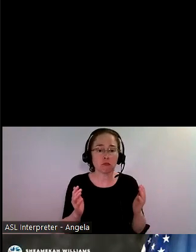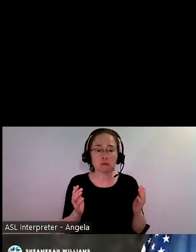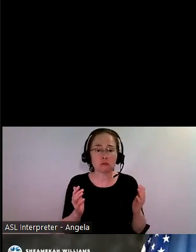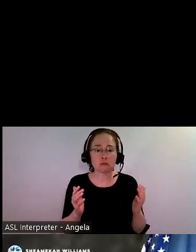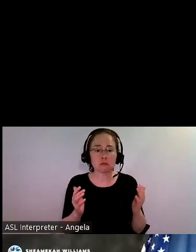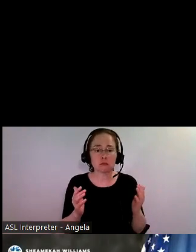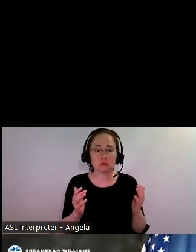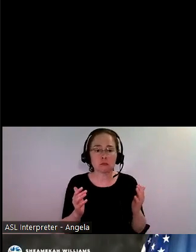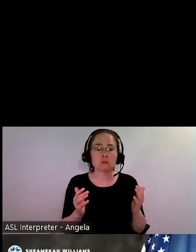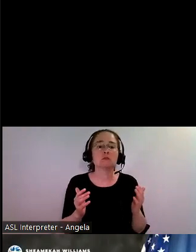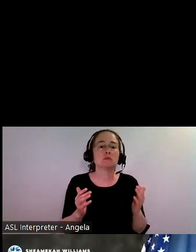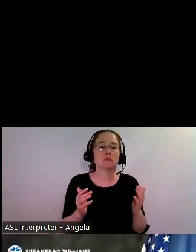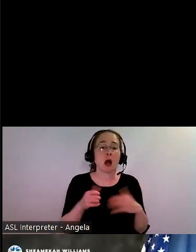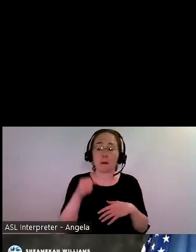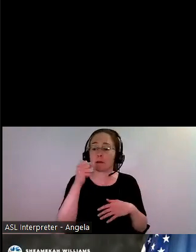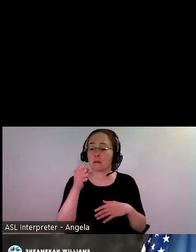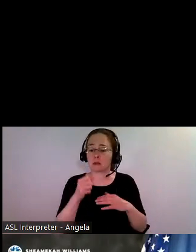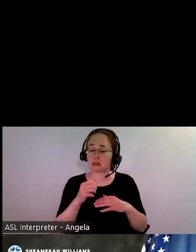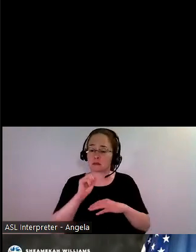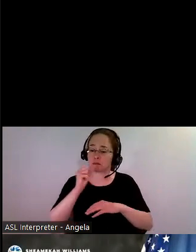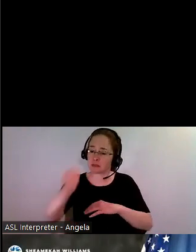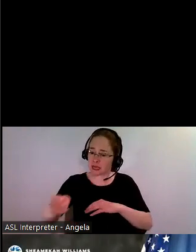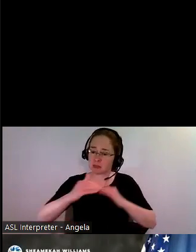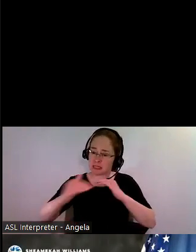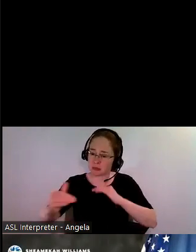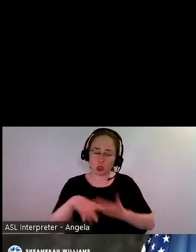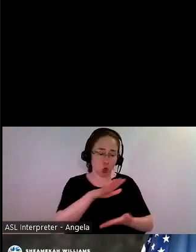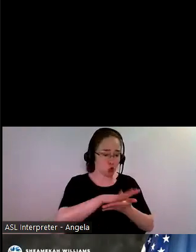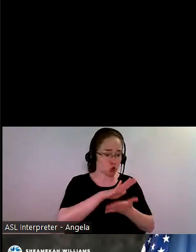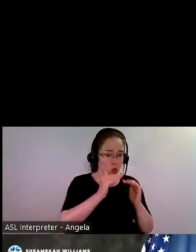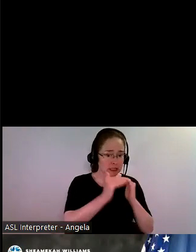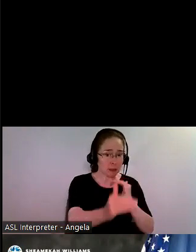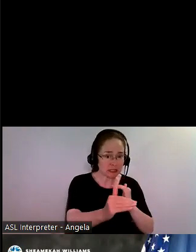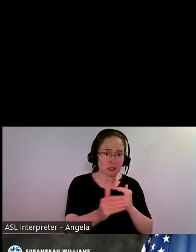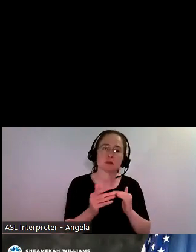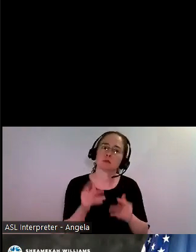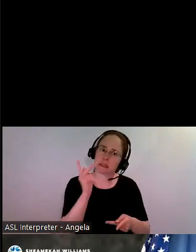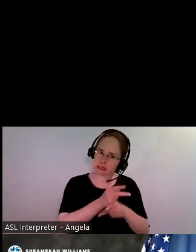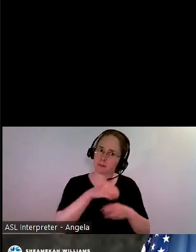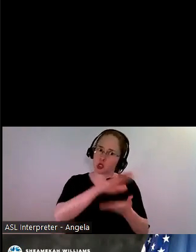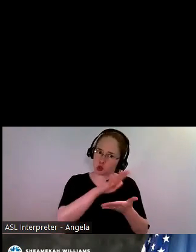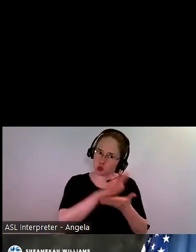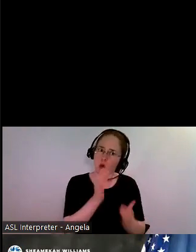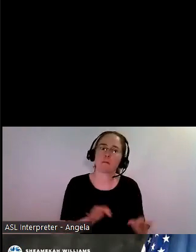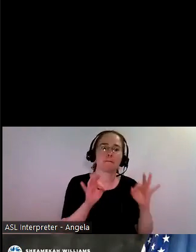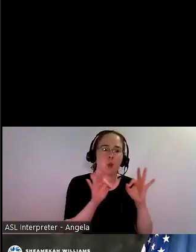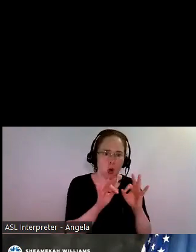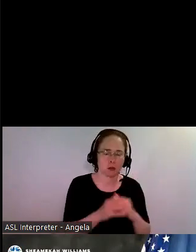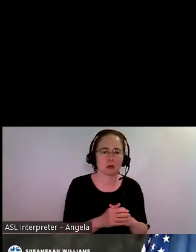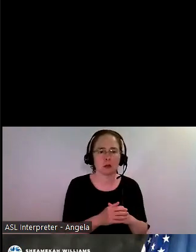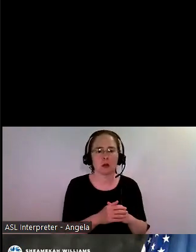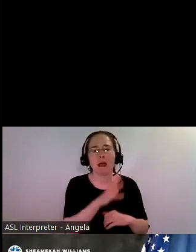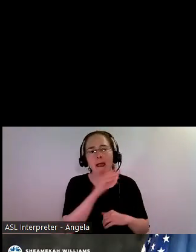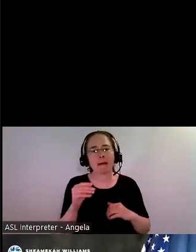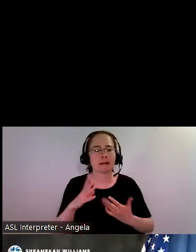just stabilization and placement, but school stabilization? Keeping young people in school is extremely important. And then, as I mentioned earlier, the satisfactory